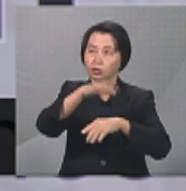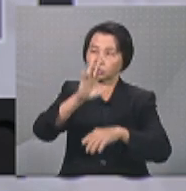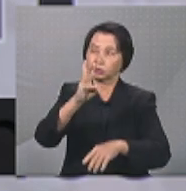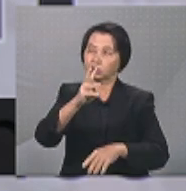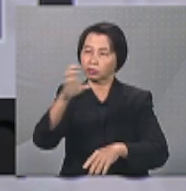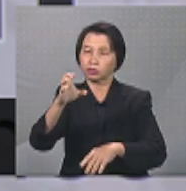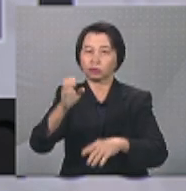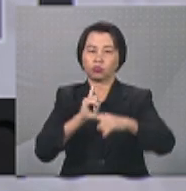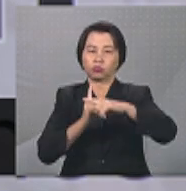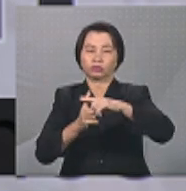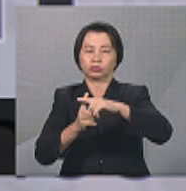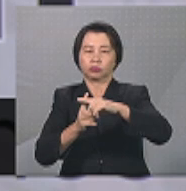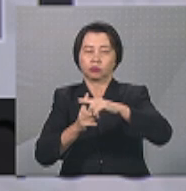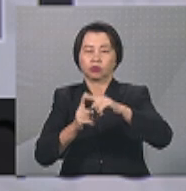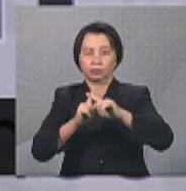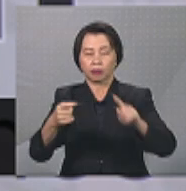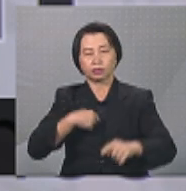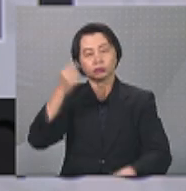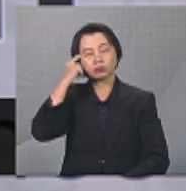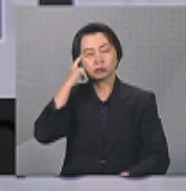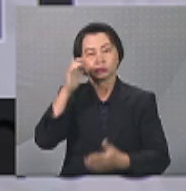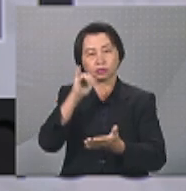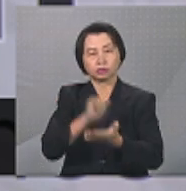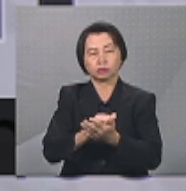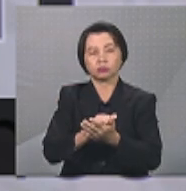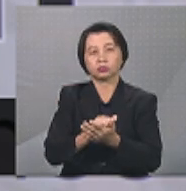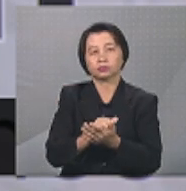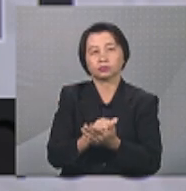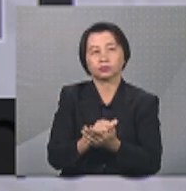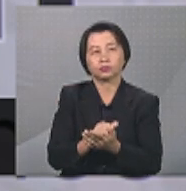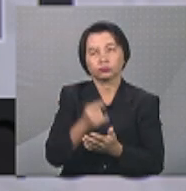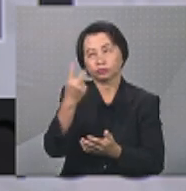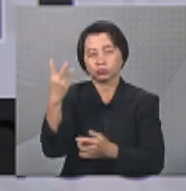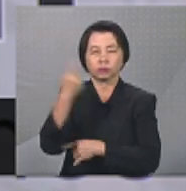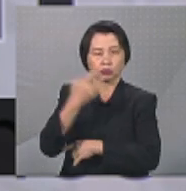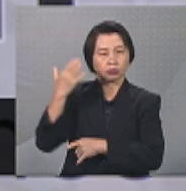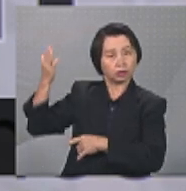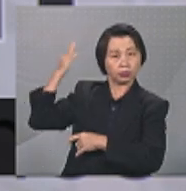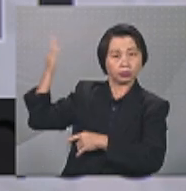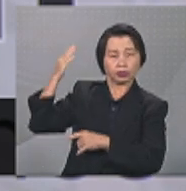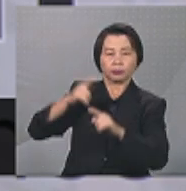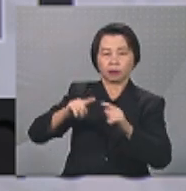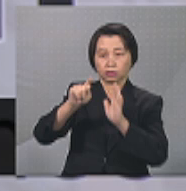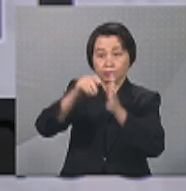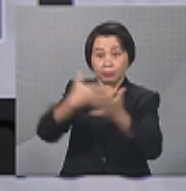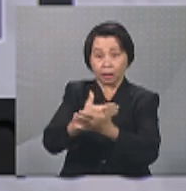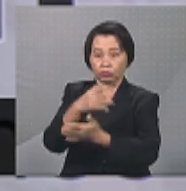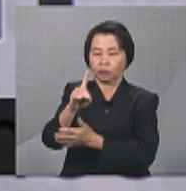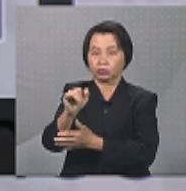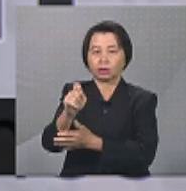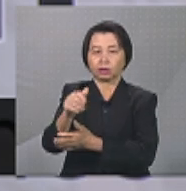them are positive. But I think that was a couple a few days ago, but then the latest data I don't have in